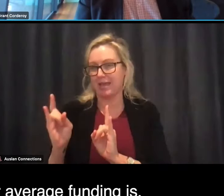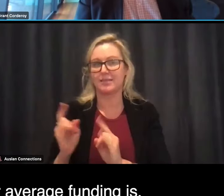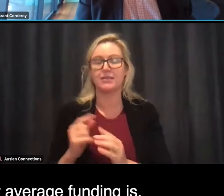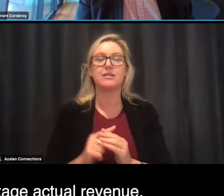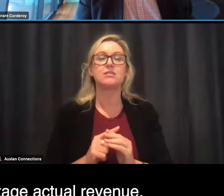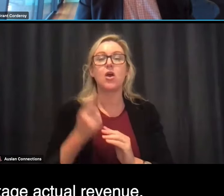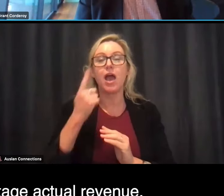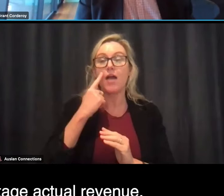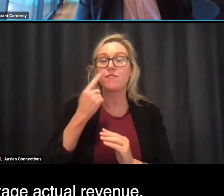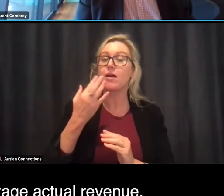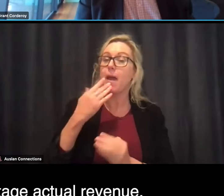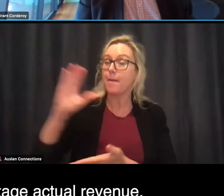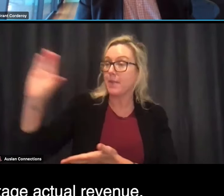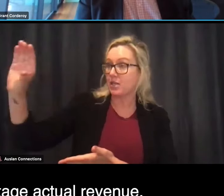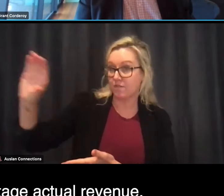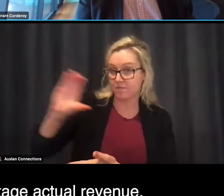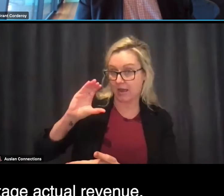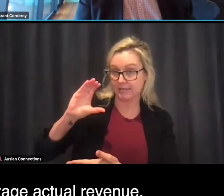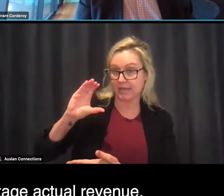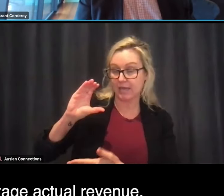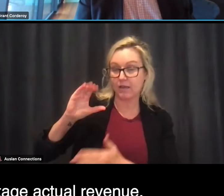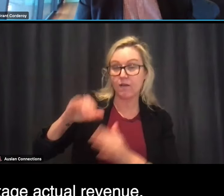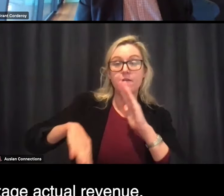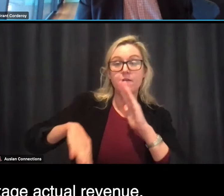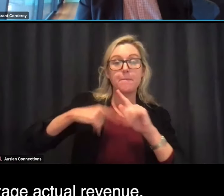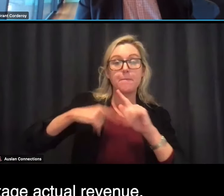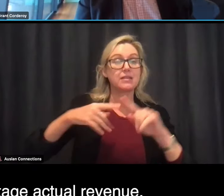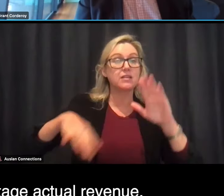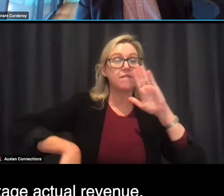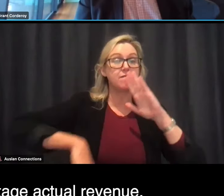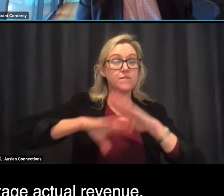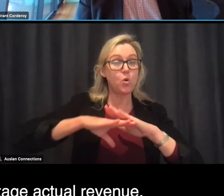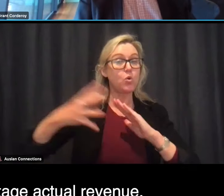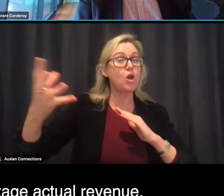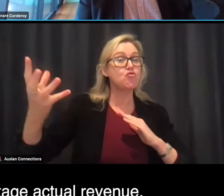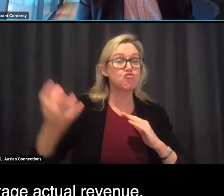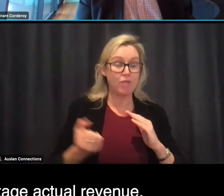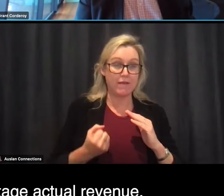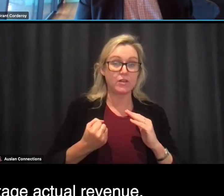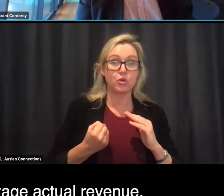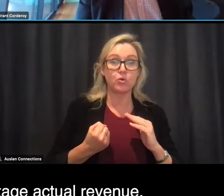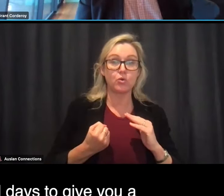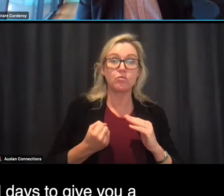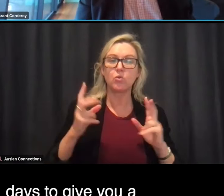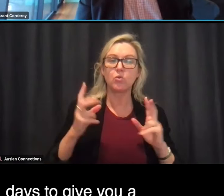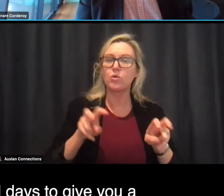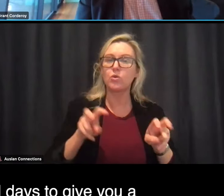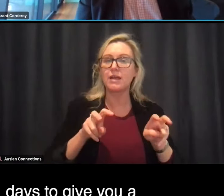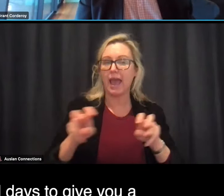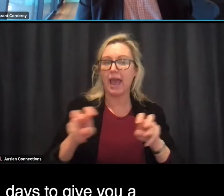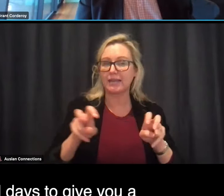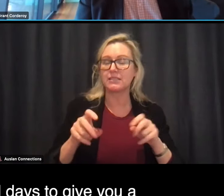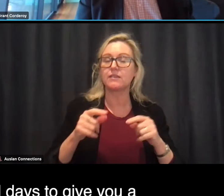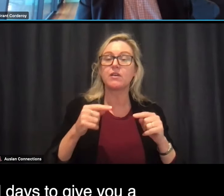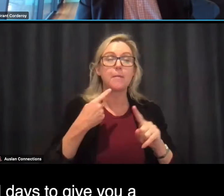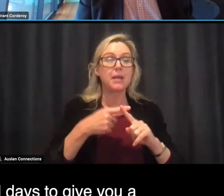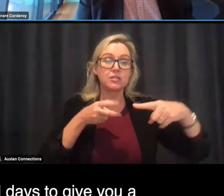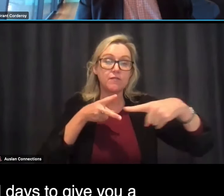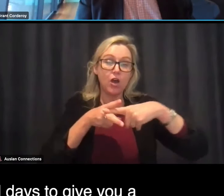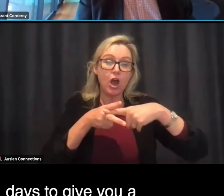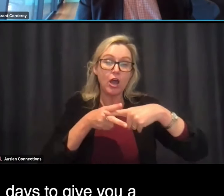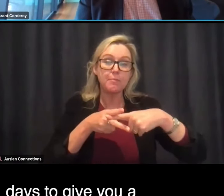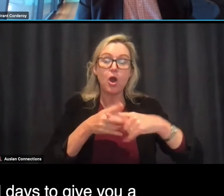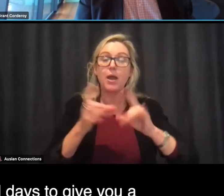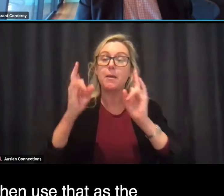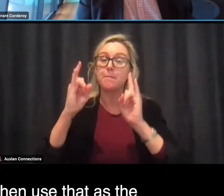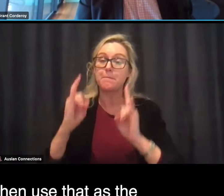funding is, get your total revenue, your ACFI, at this stage, ACFI revenue, divided by your occupied bed days to